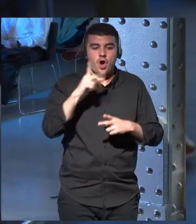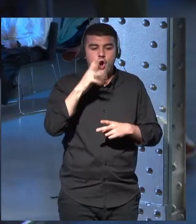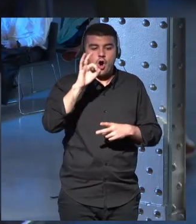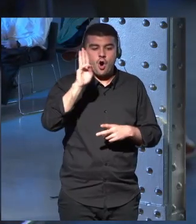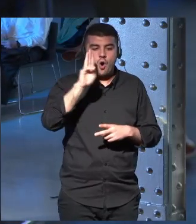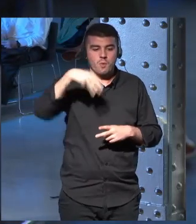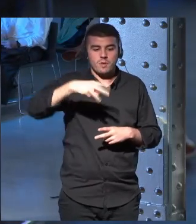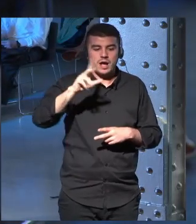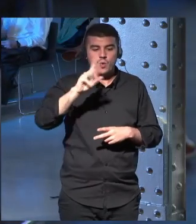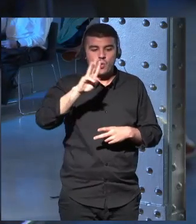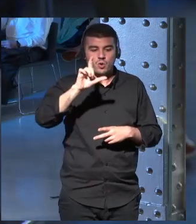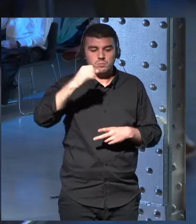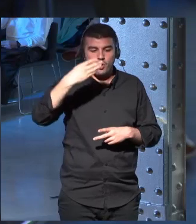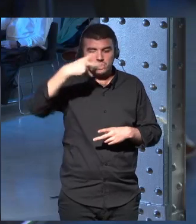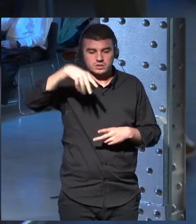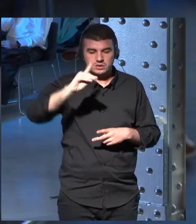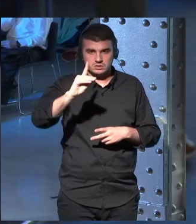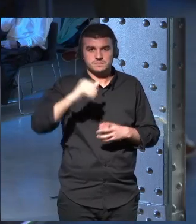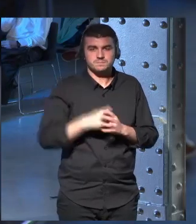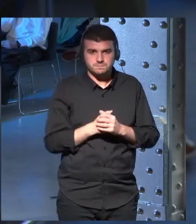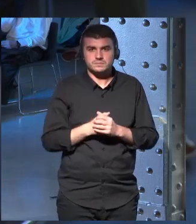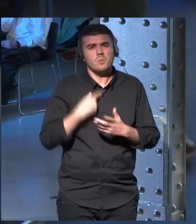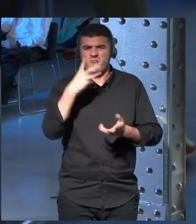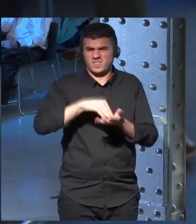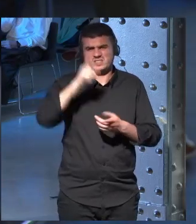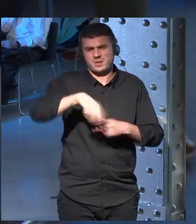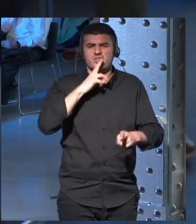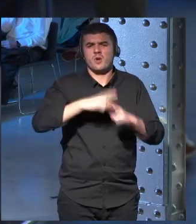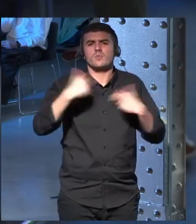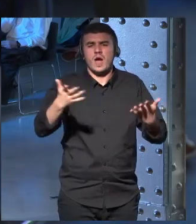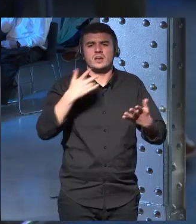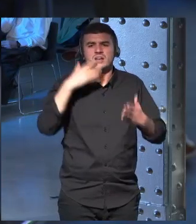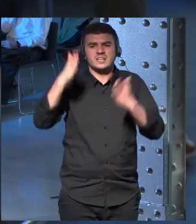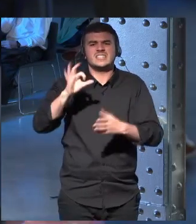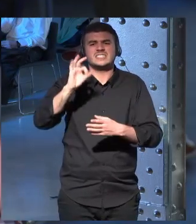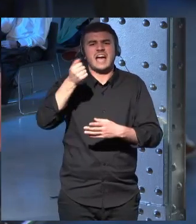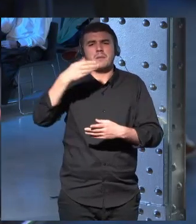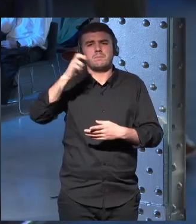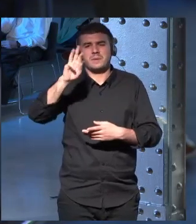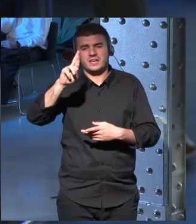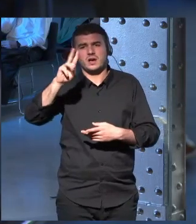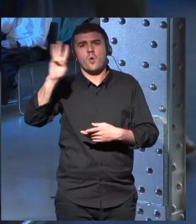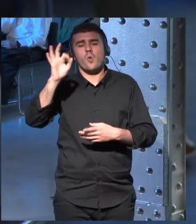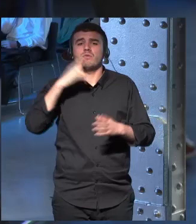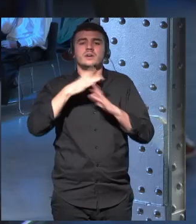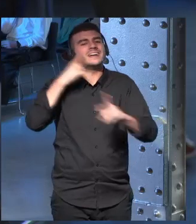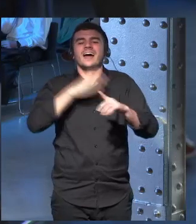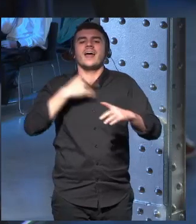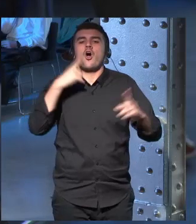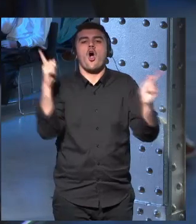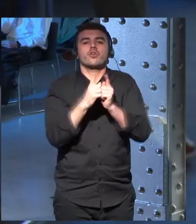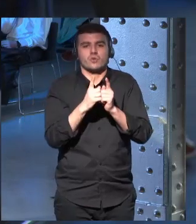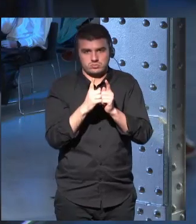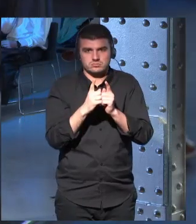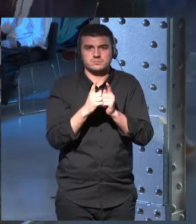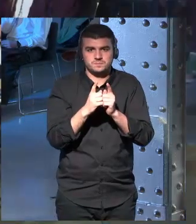sometimes called the Sapir-Whorf hypothesis, or sometimes the Whorf hypothesis. But essentially, Benjamin